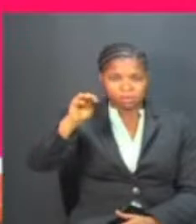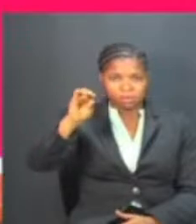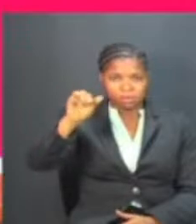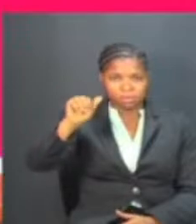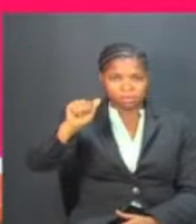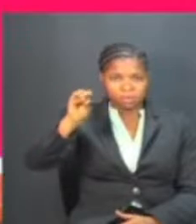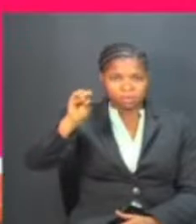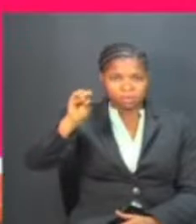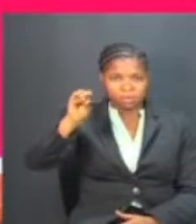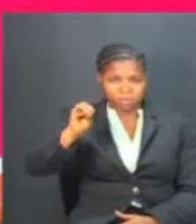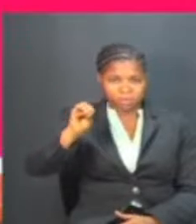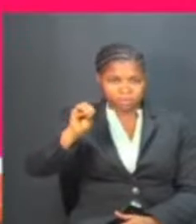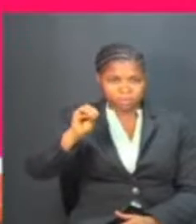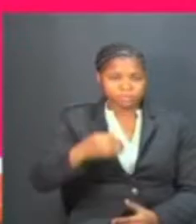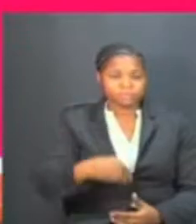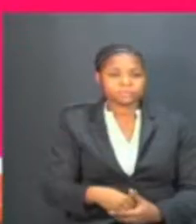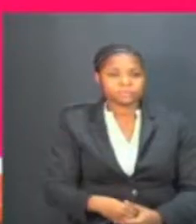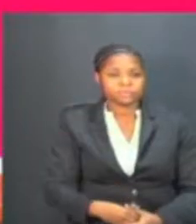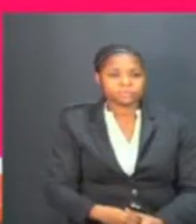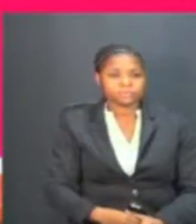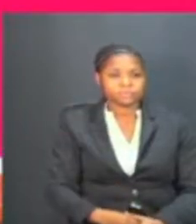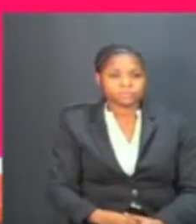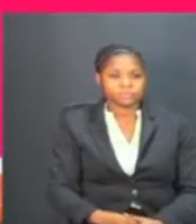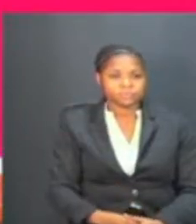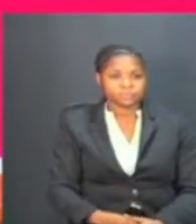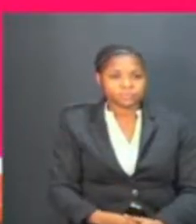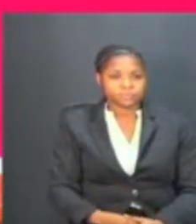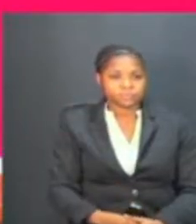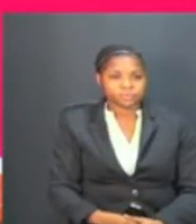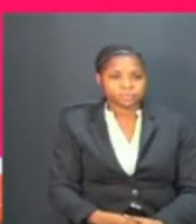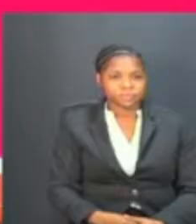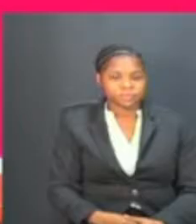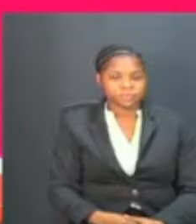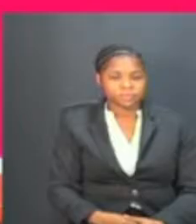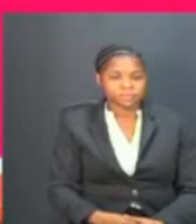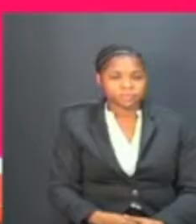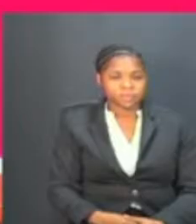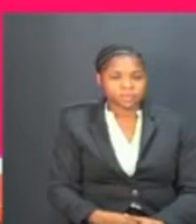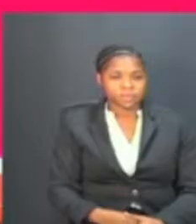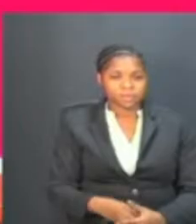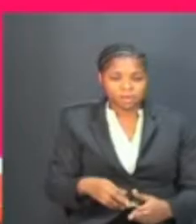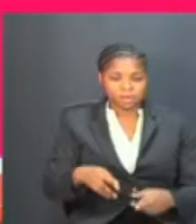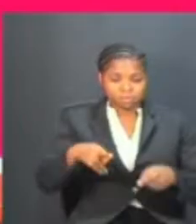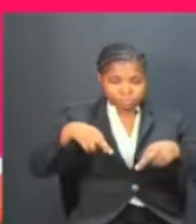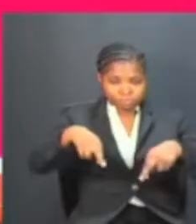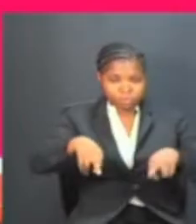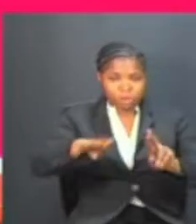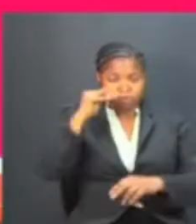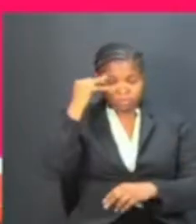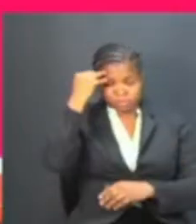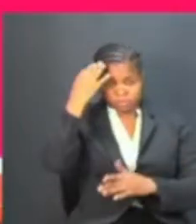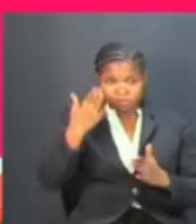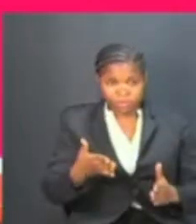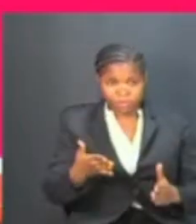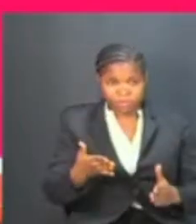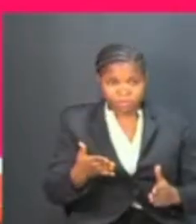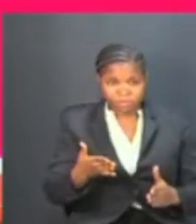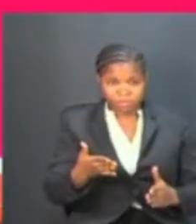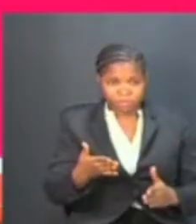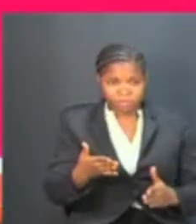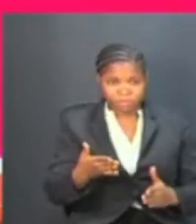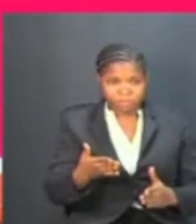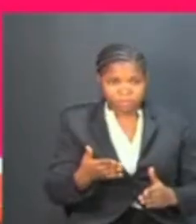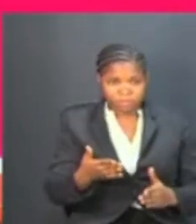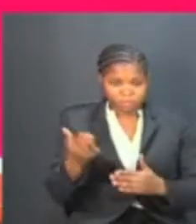constituency, who ask the road minister to take the designated seat, whilst the honorable member get on his feet to